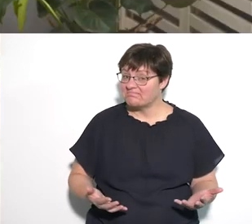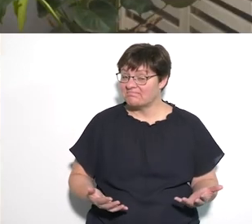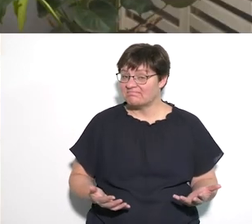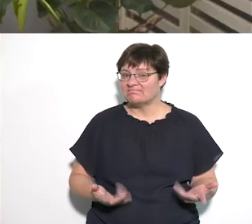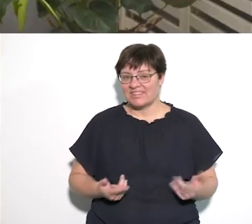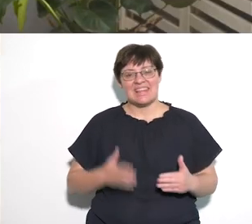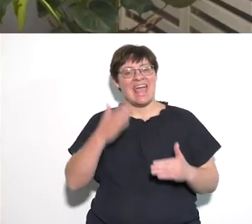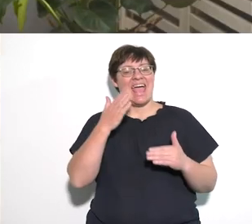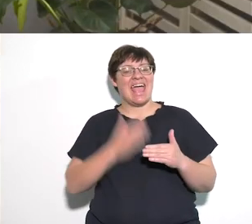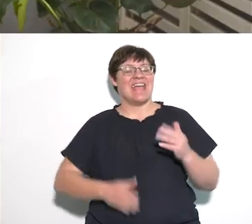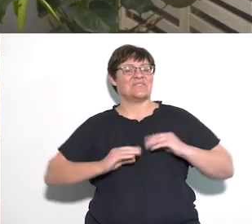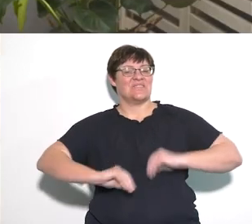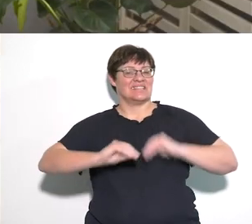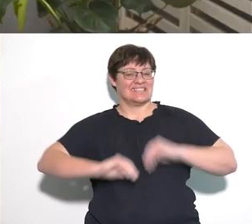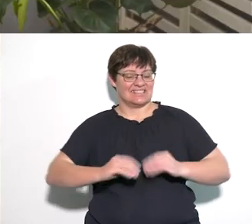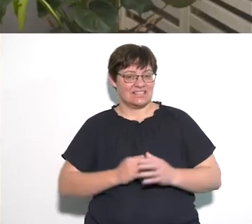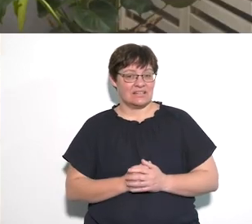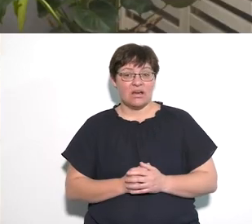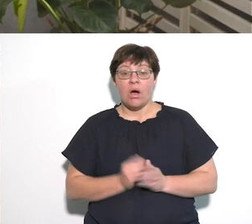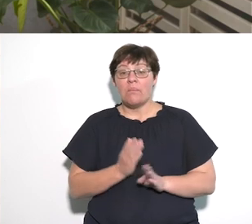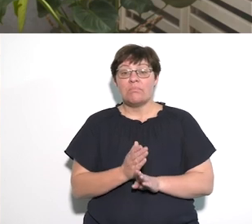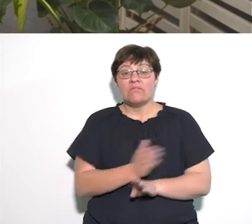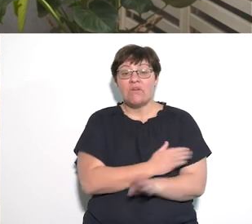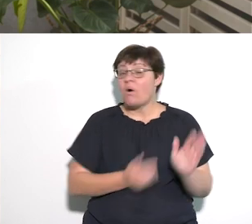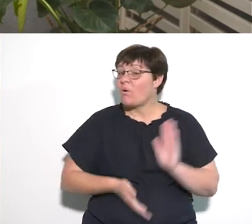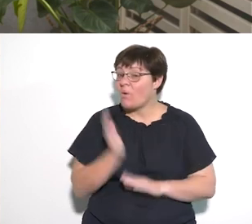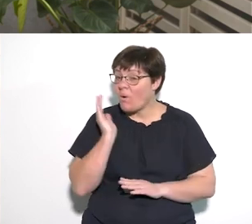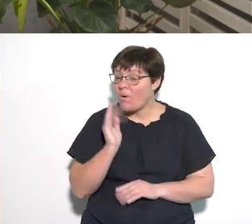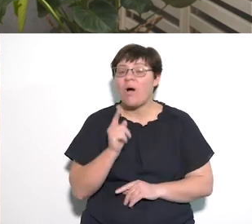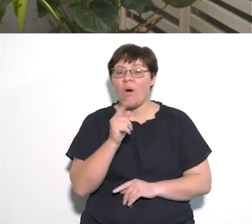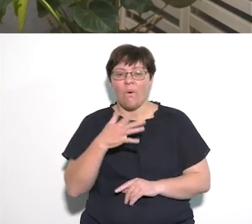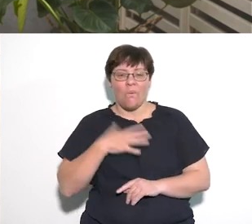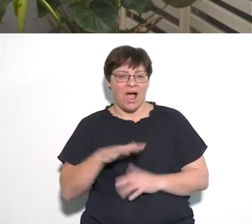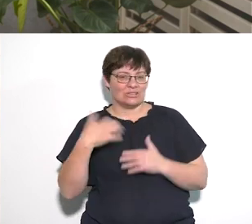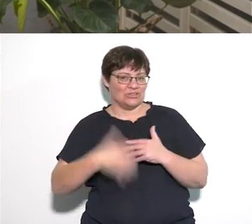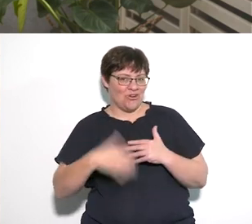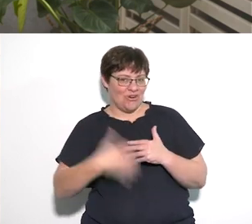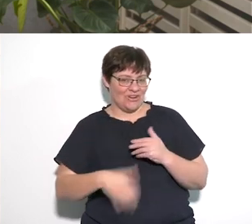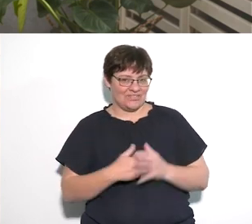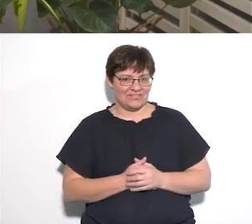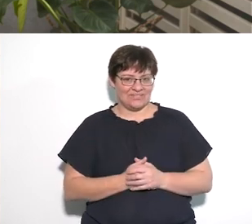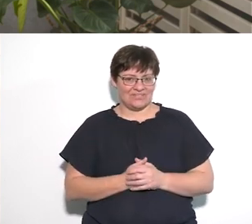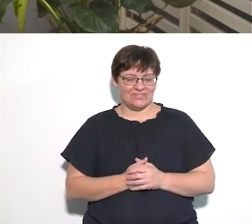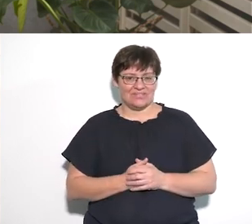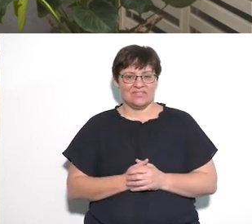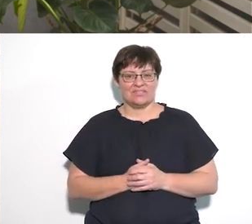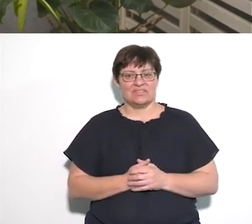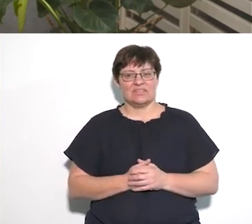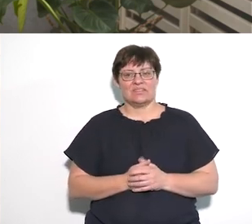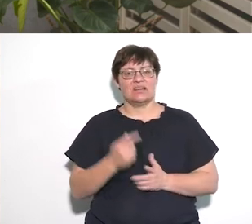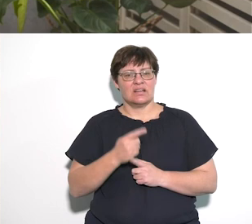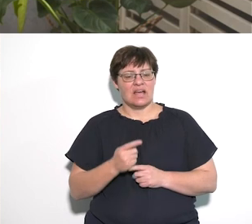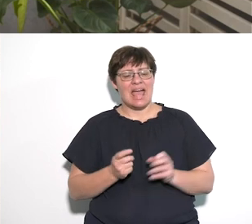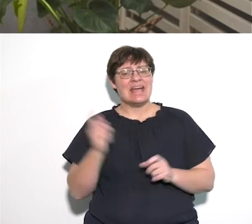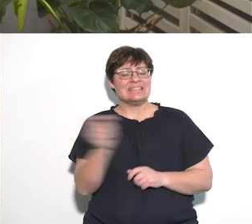Well, we have come to the end of the lesson, but before we go, I want to tell you a little joke.